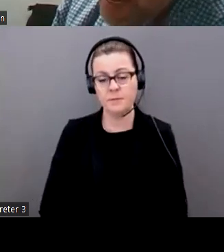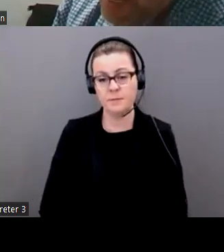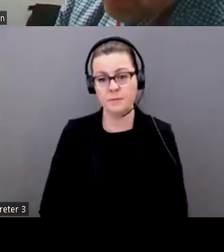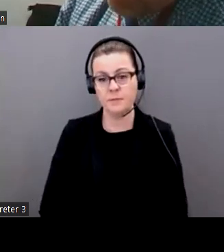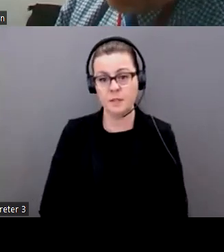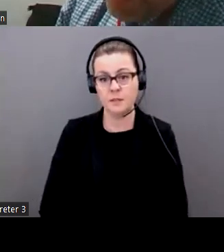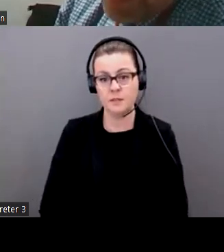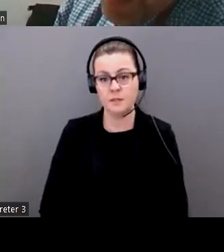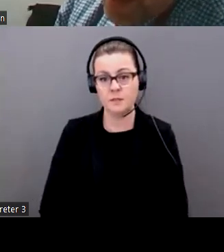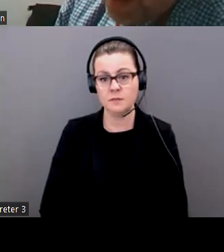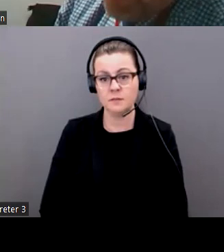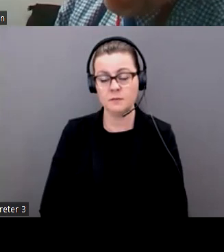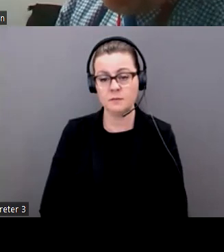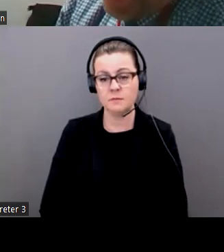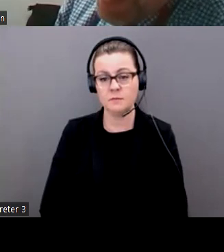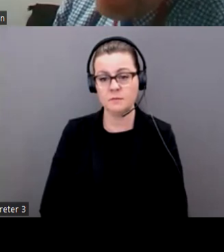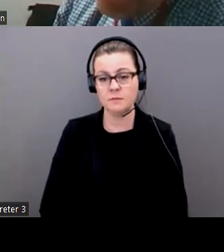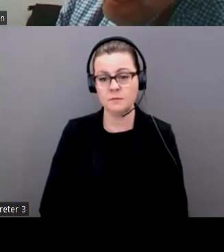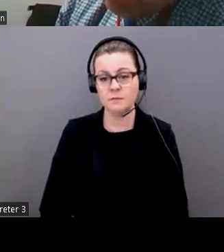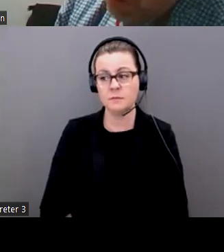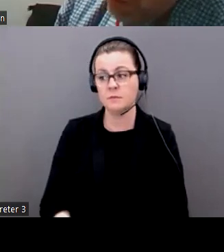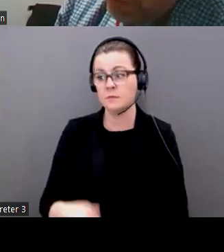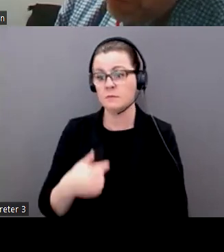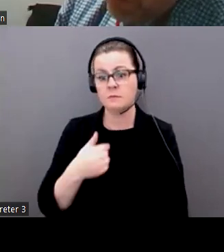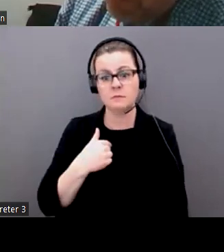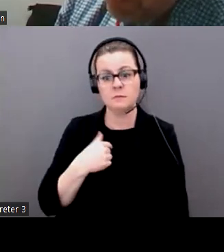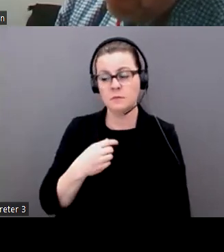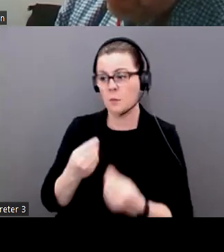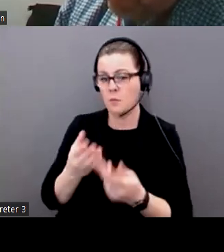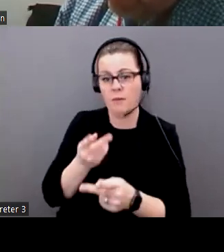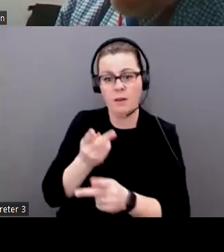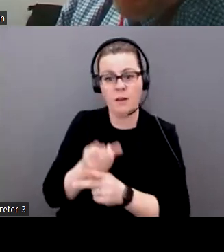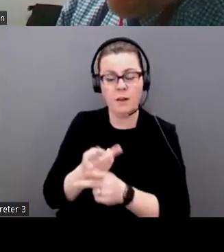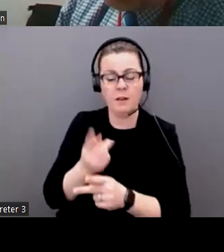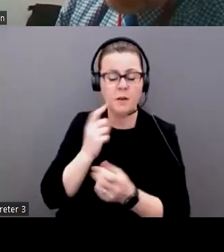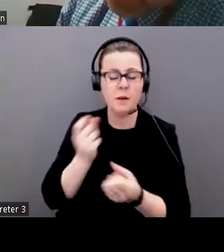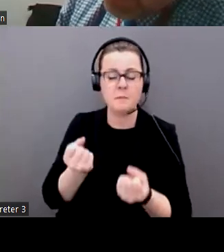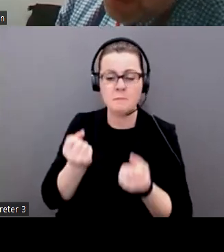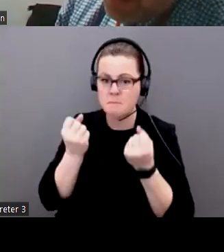I care for plenty of 98-year-olds who can